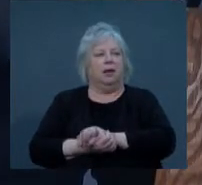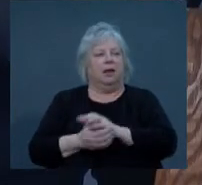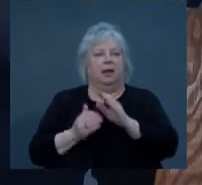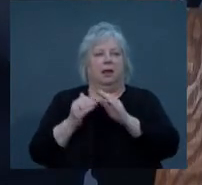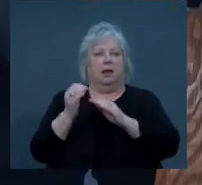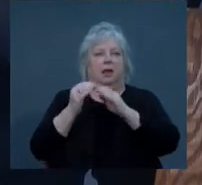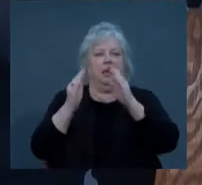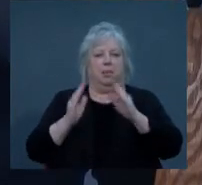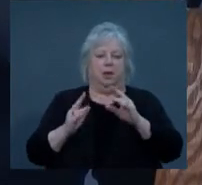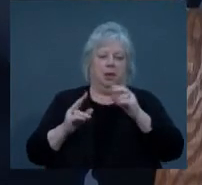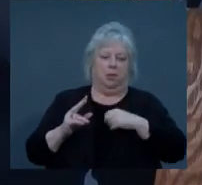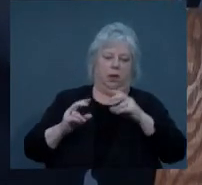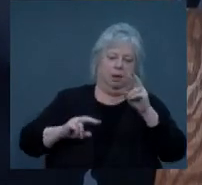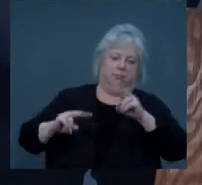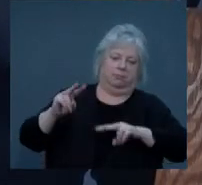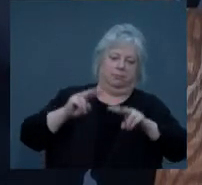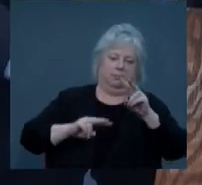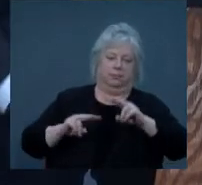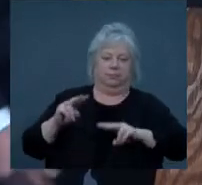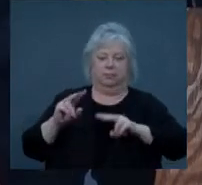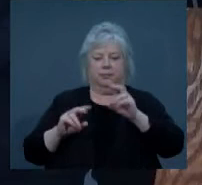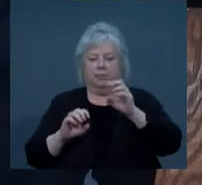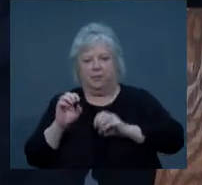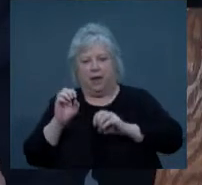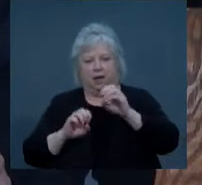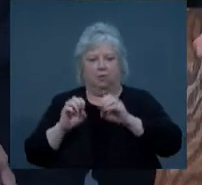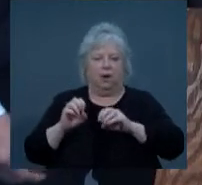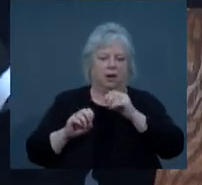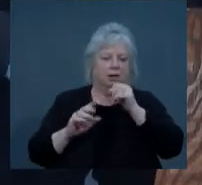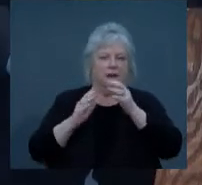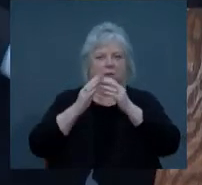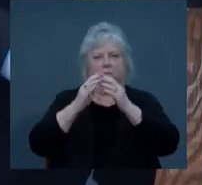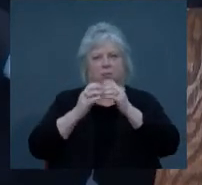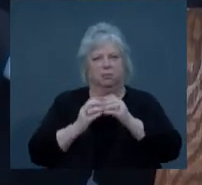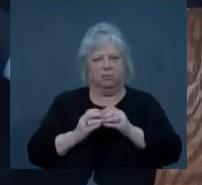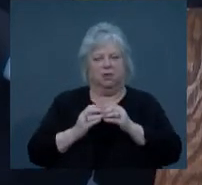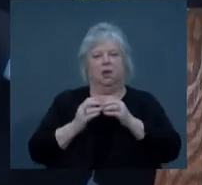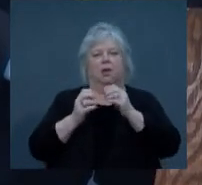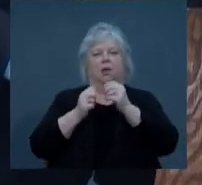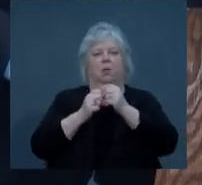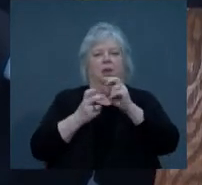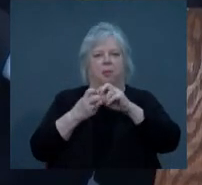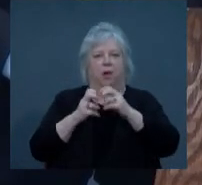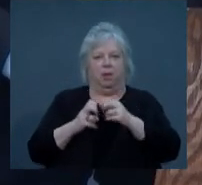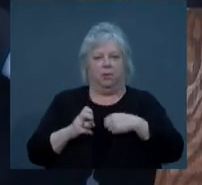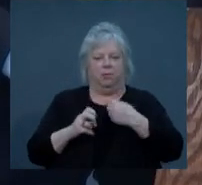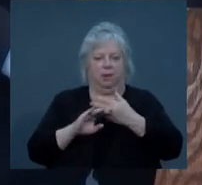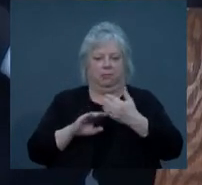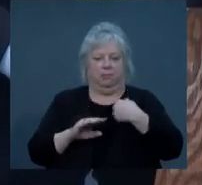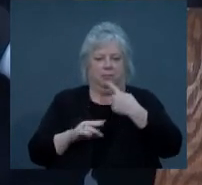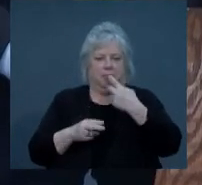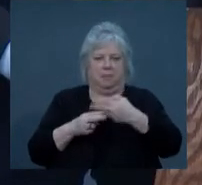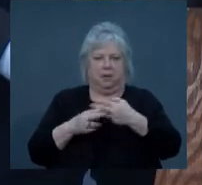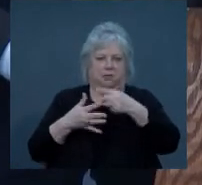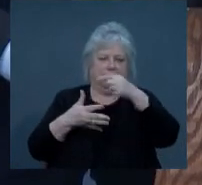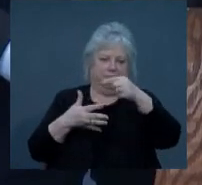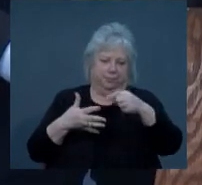The buildings were assessed. The buildings were in disrepair with the issues that I mentioned